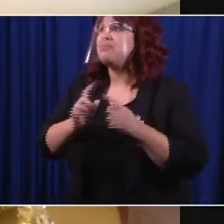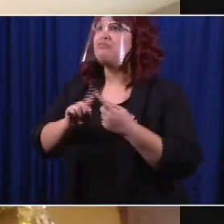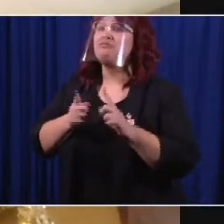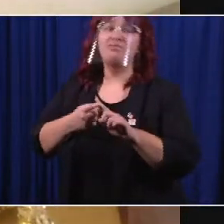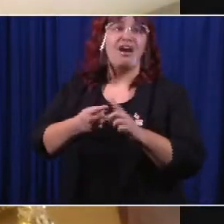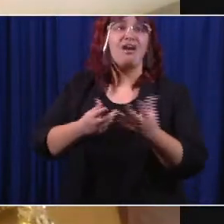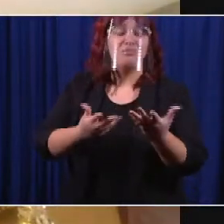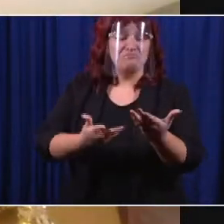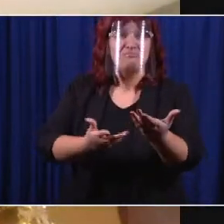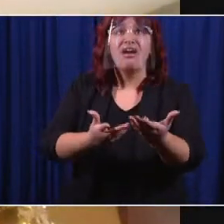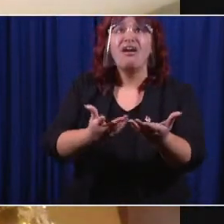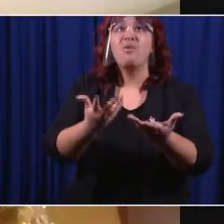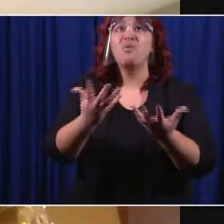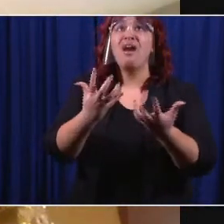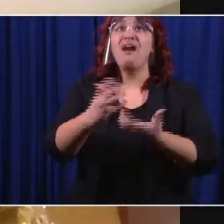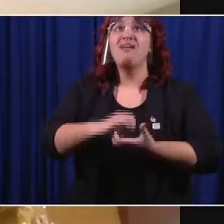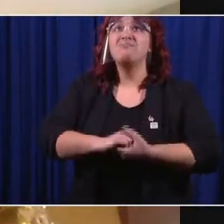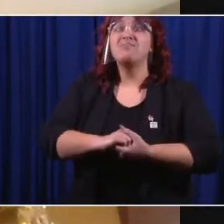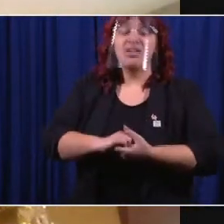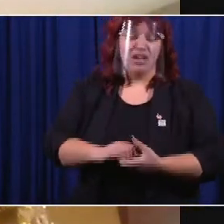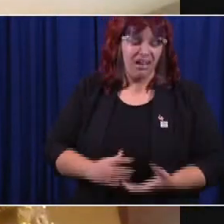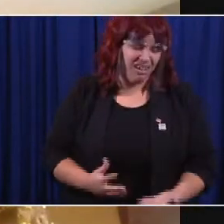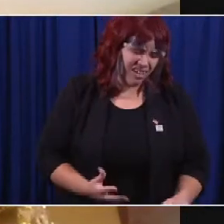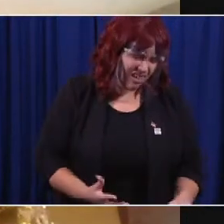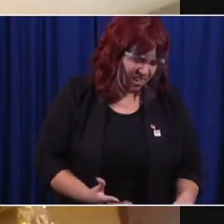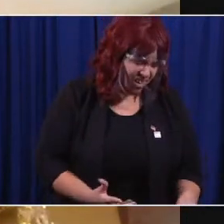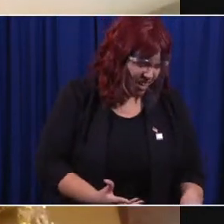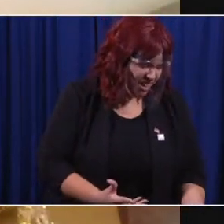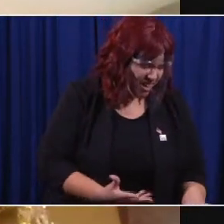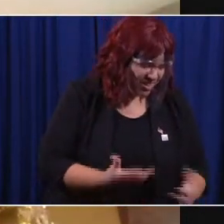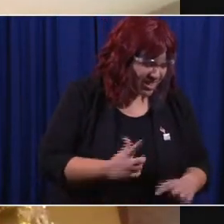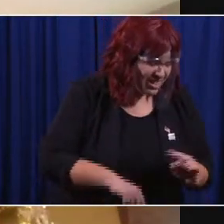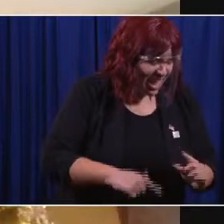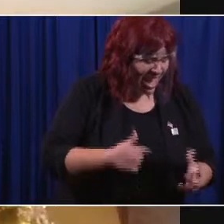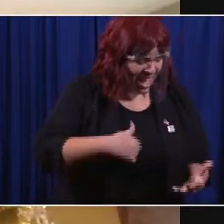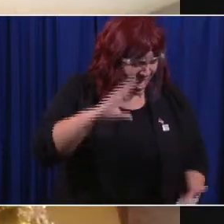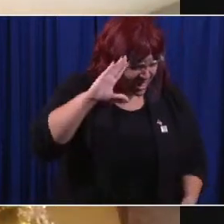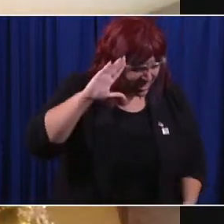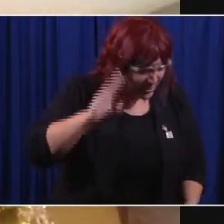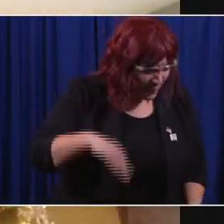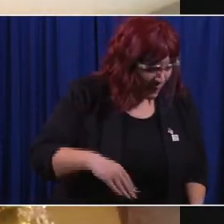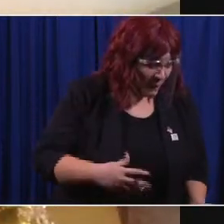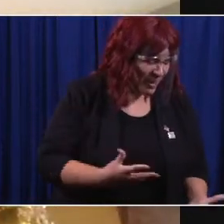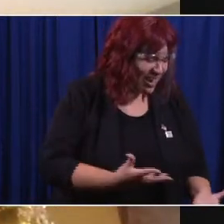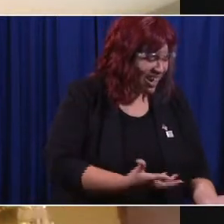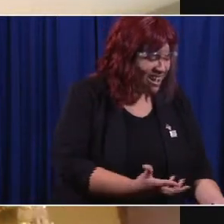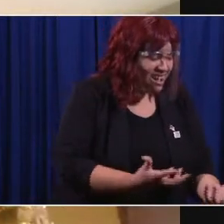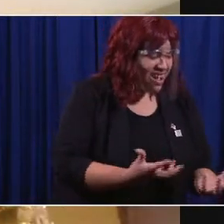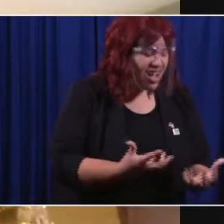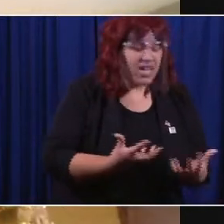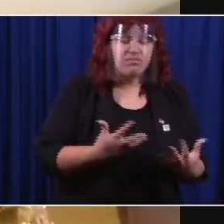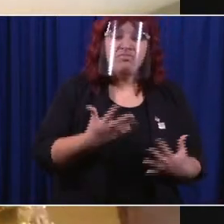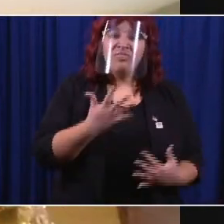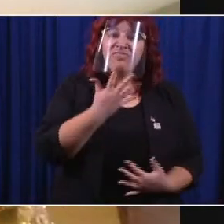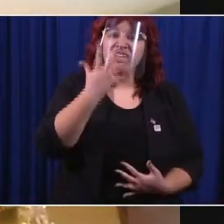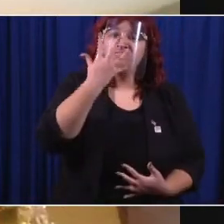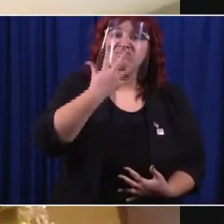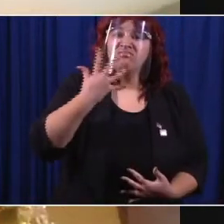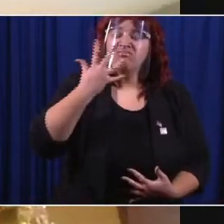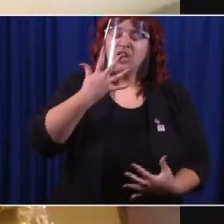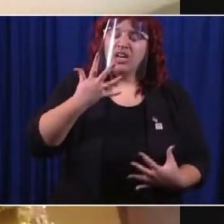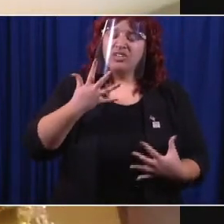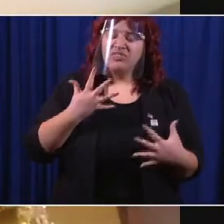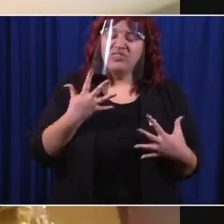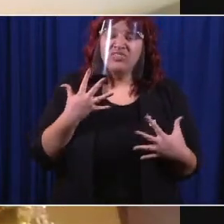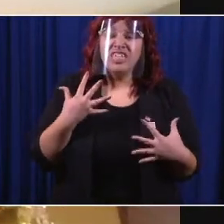of need. And you can see the fear on our patients' faces. That's